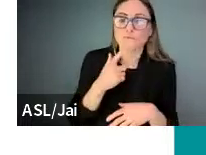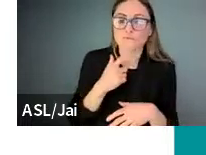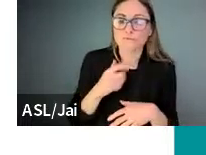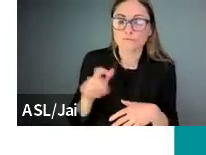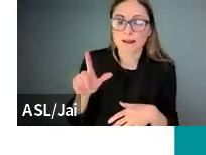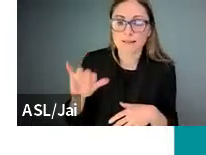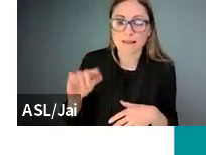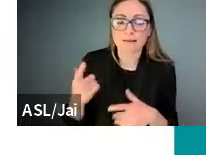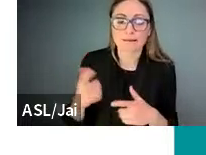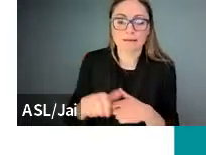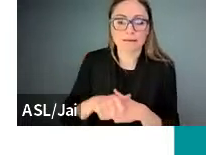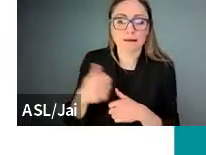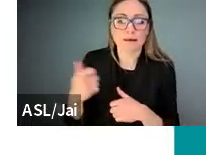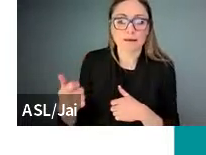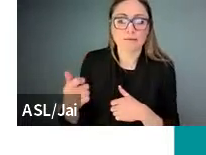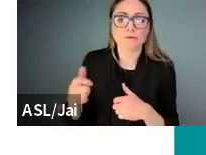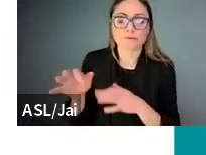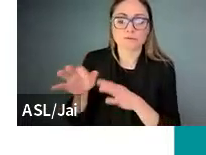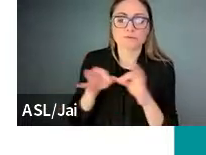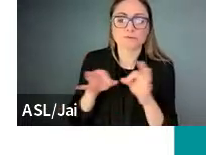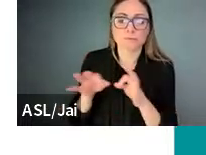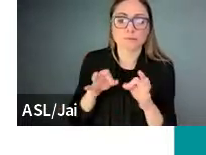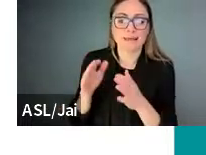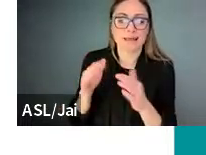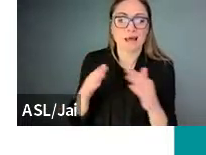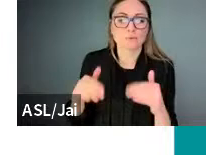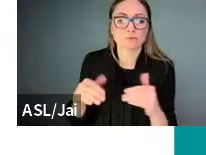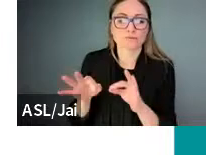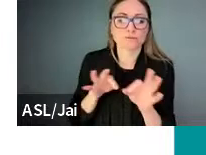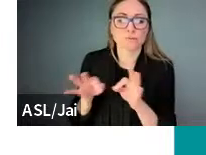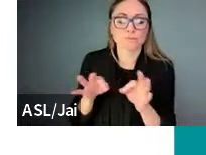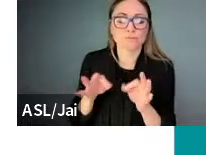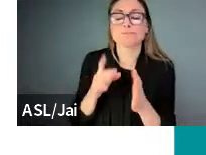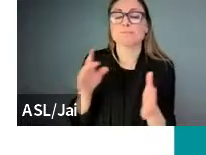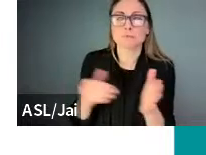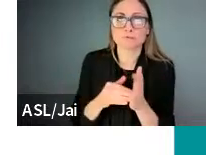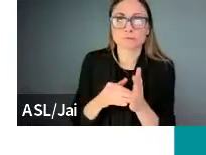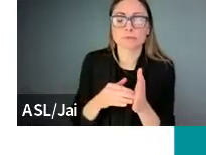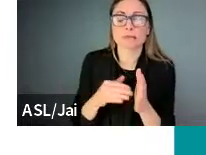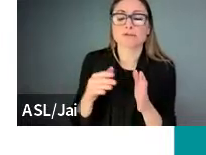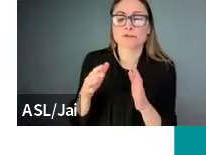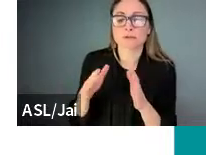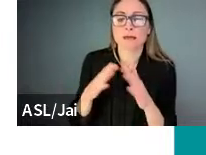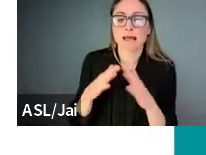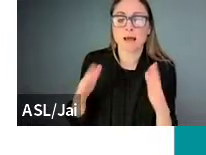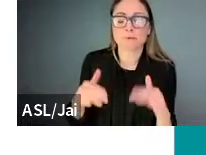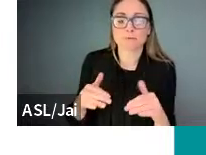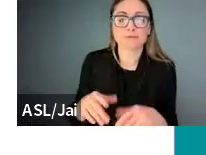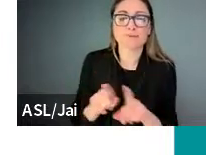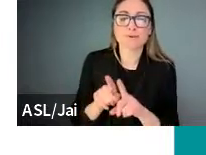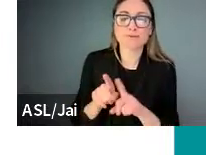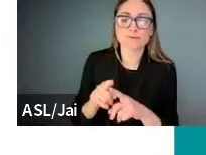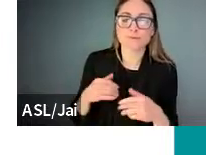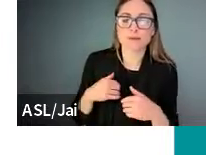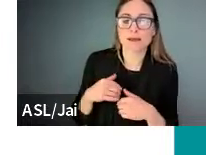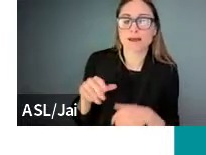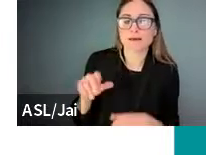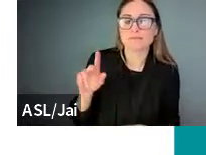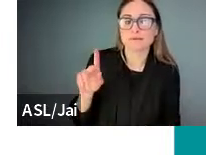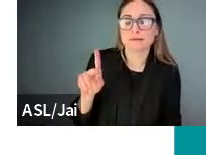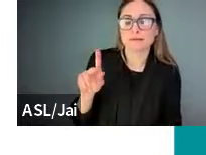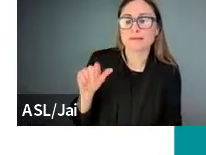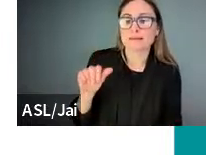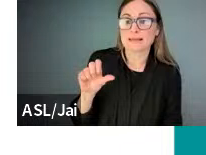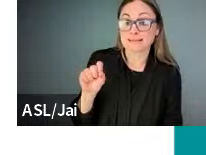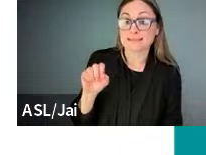housing discrimination language as well. And we do have Cassie Rippey here, who is our tribal